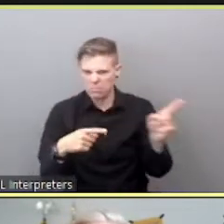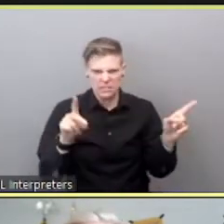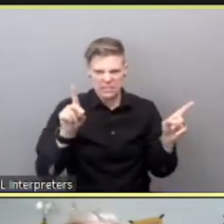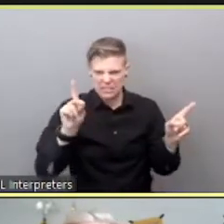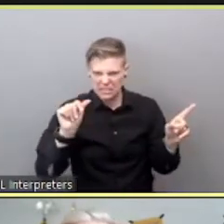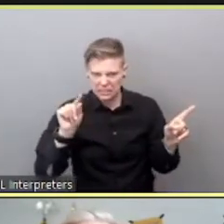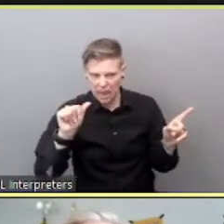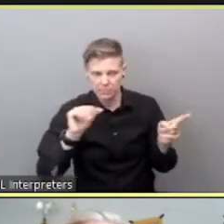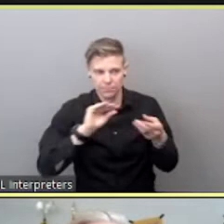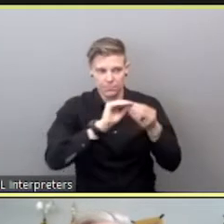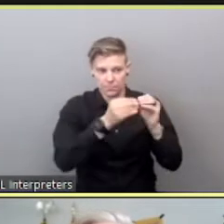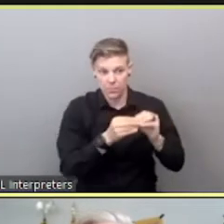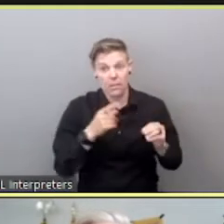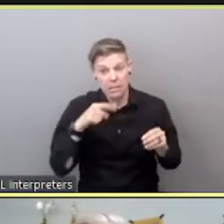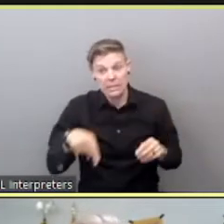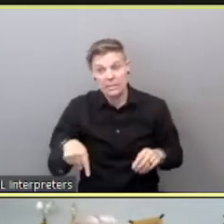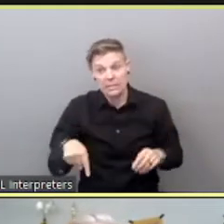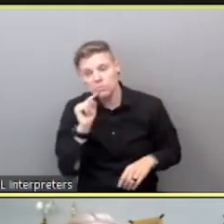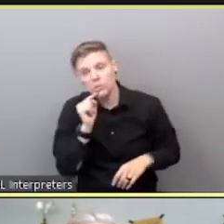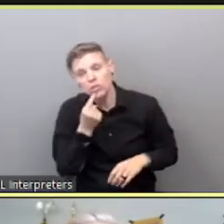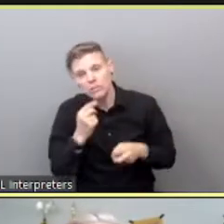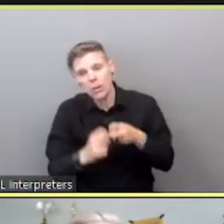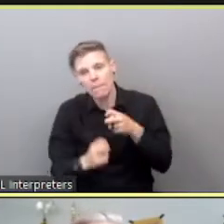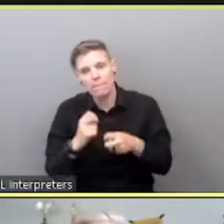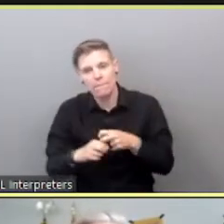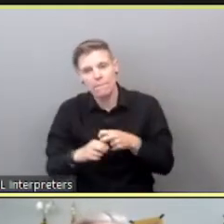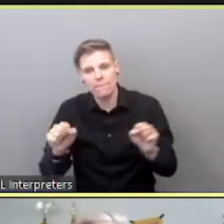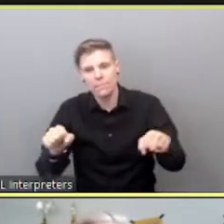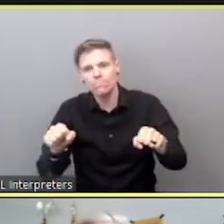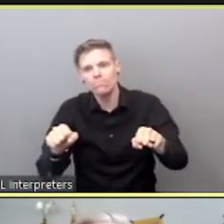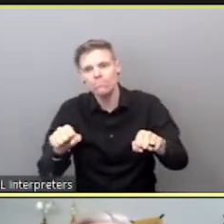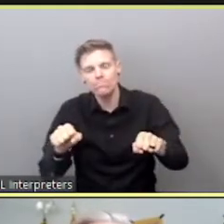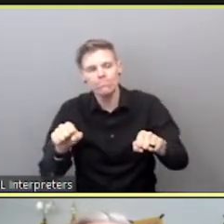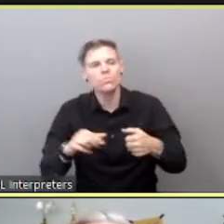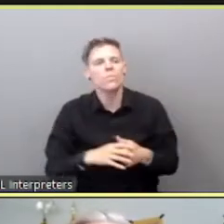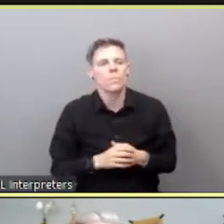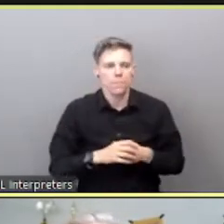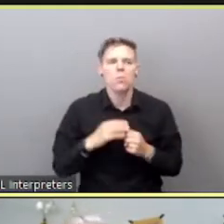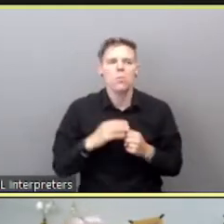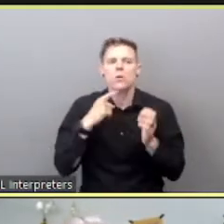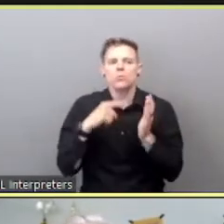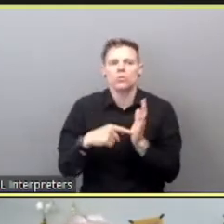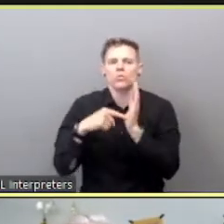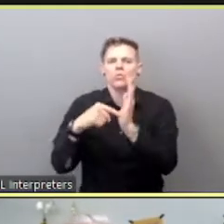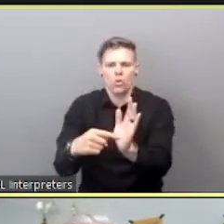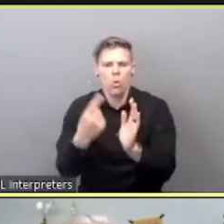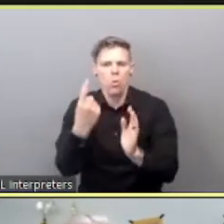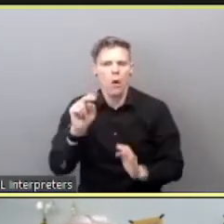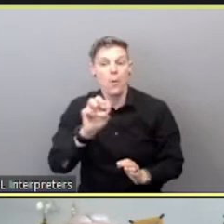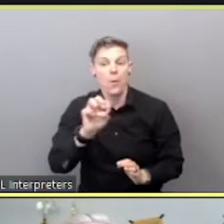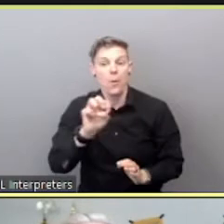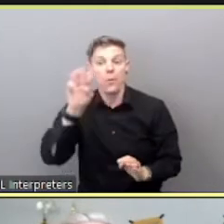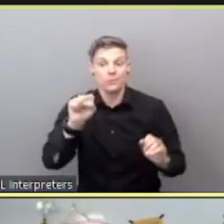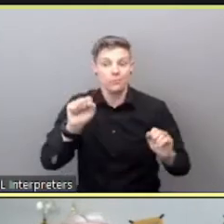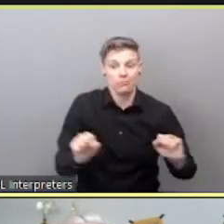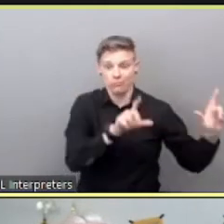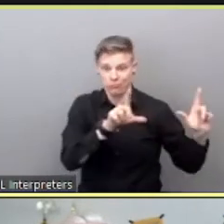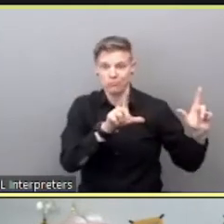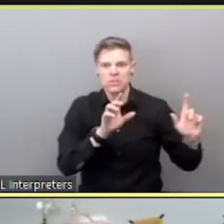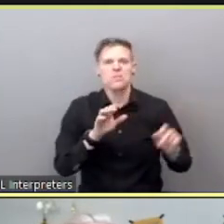and a serious crisis, and we've got a little news clip we're going to show you in a few minutes that illustrates that. Next slide, please.